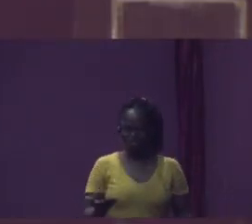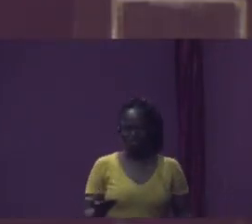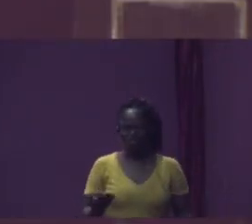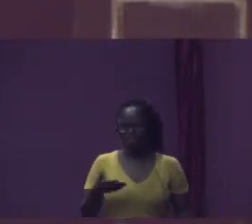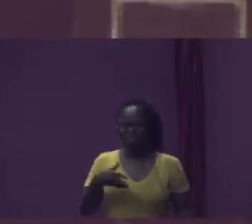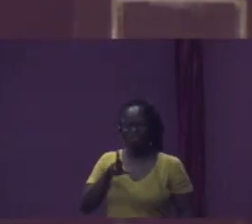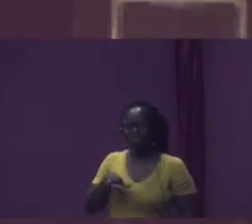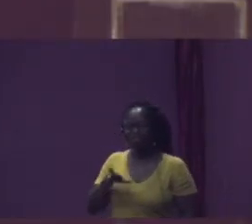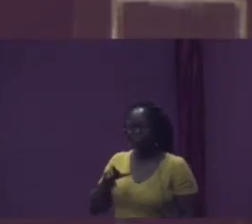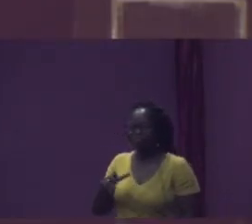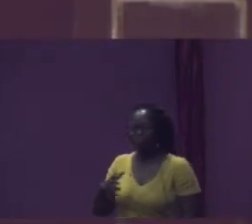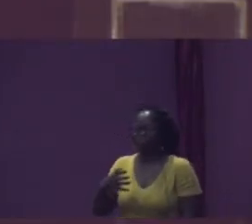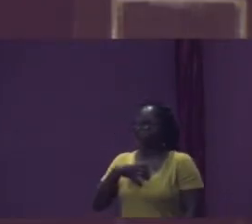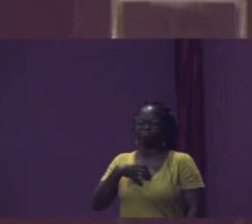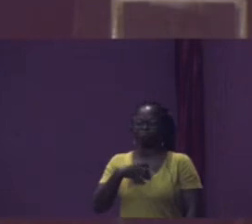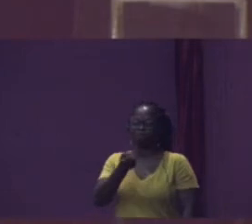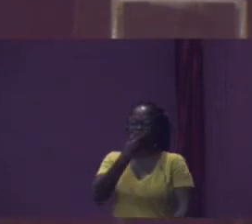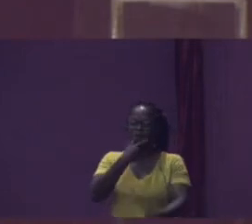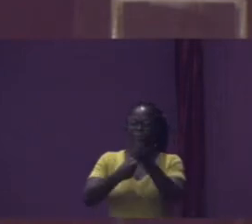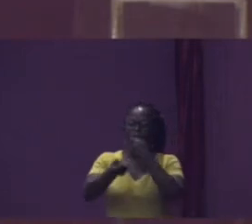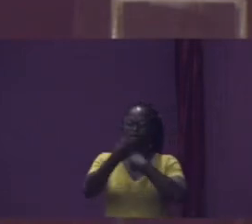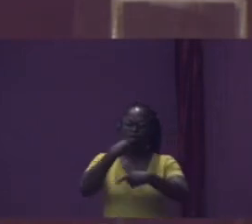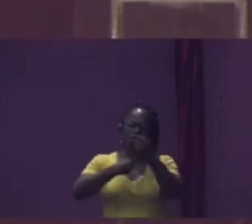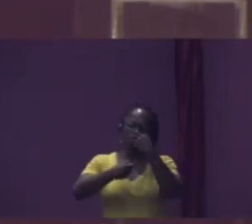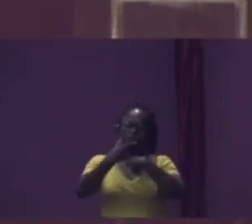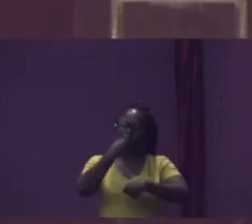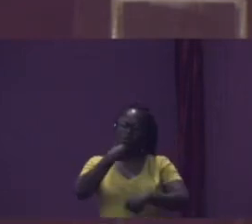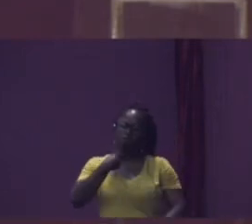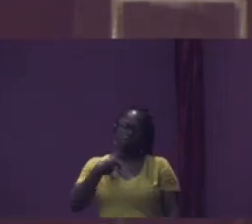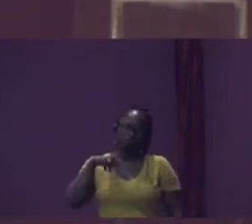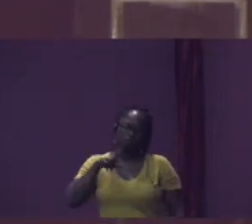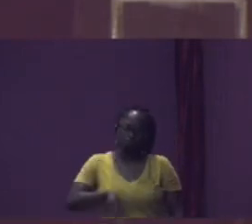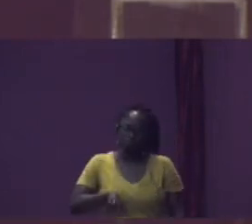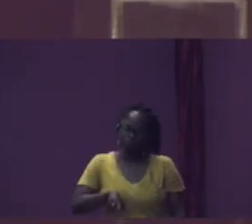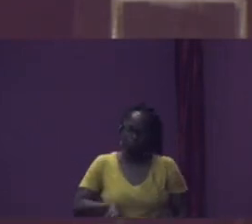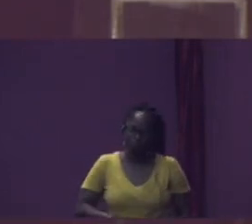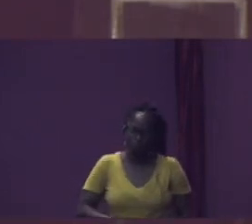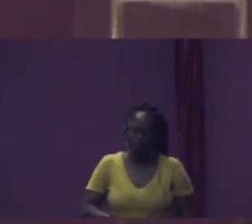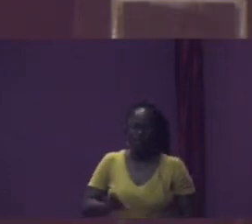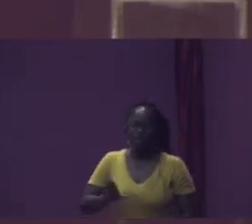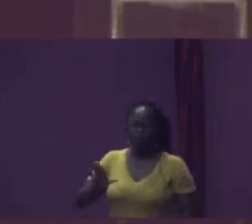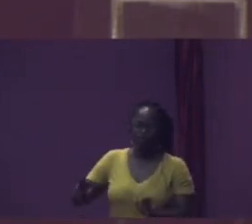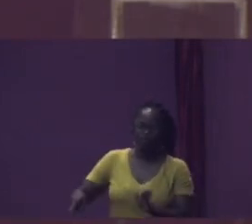surgery, which was a hysterectomy to remove the infected uterus.